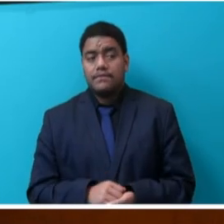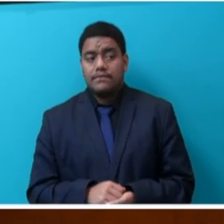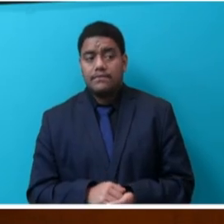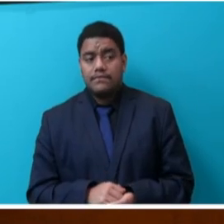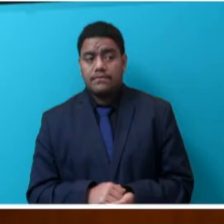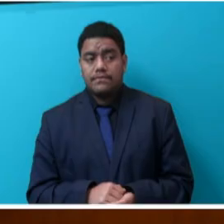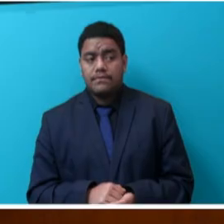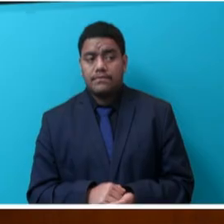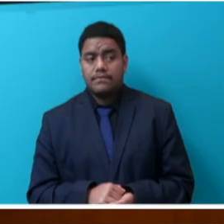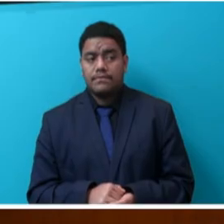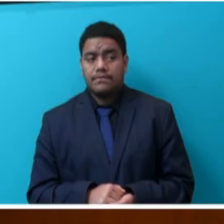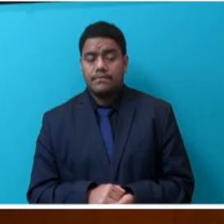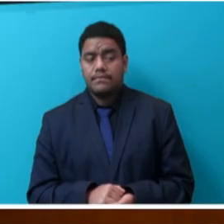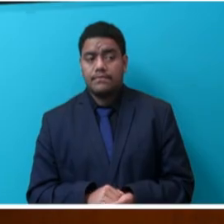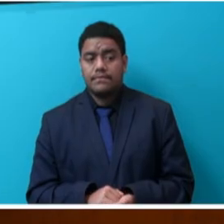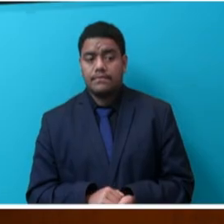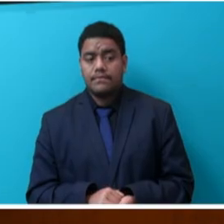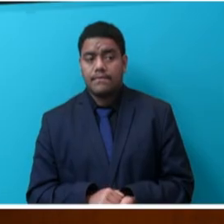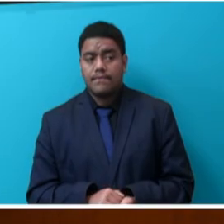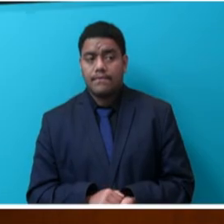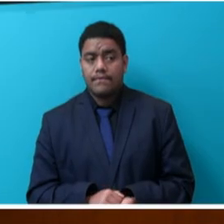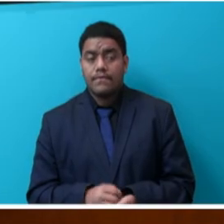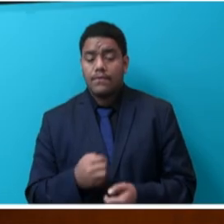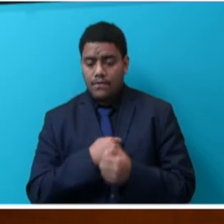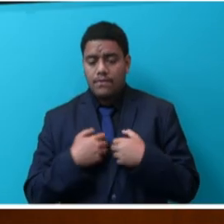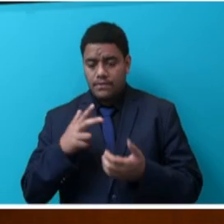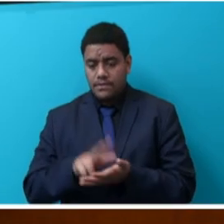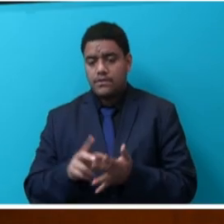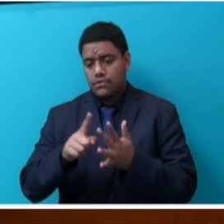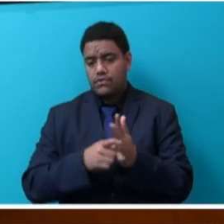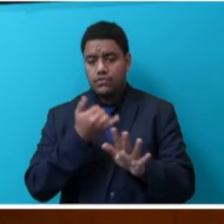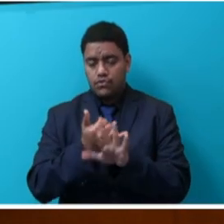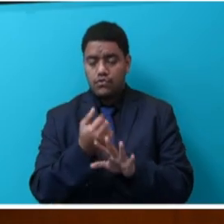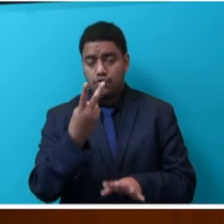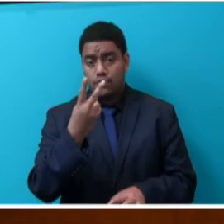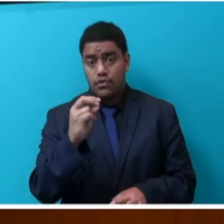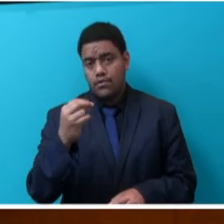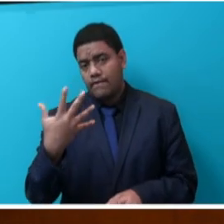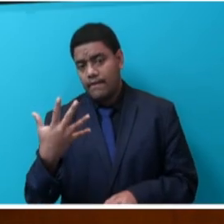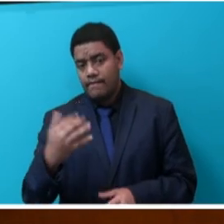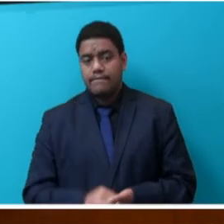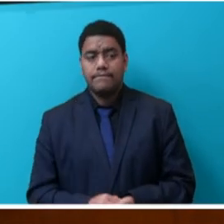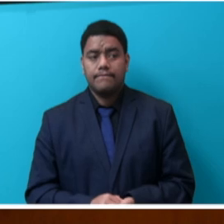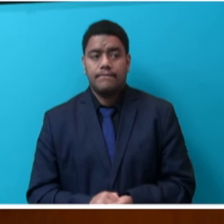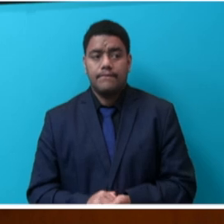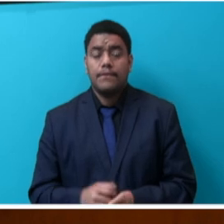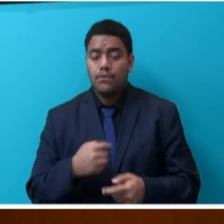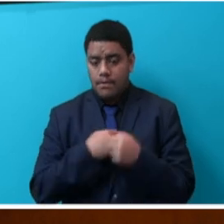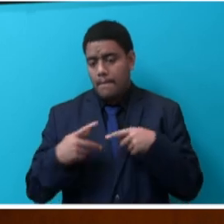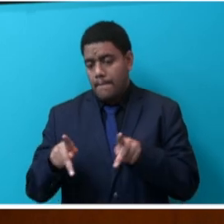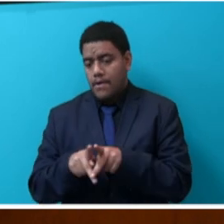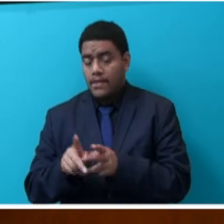the Budapest Convention, which we signed in June of 2025. We are partnering with the Council